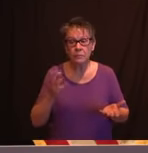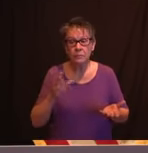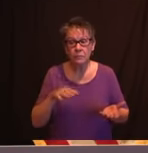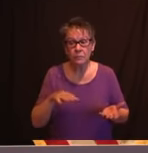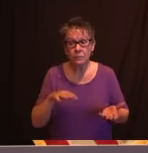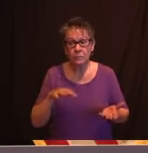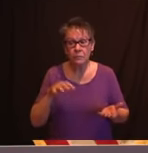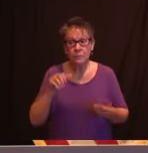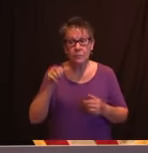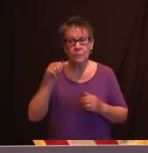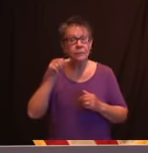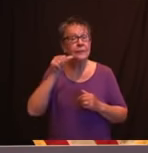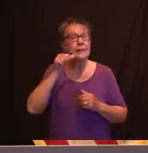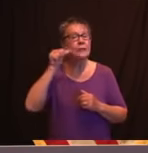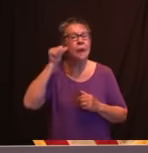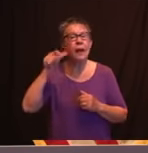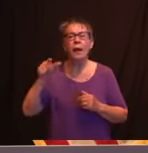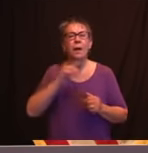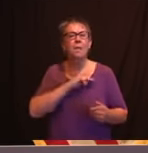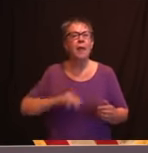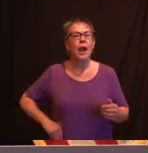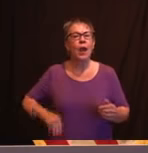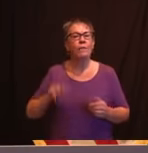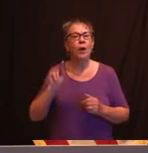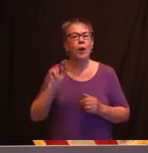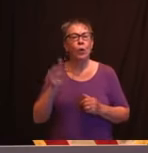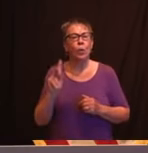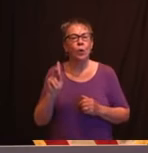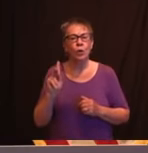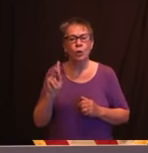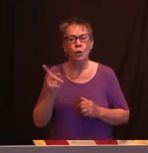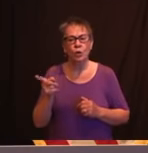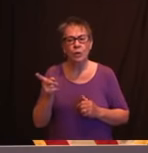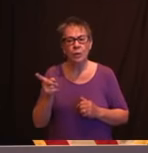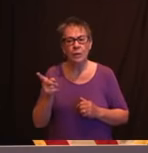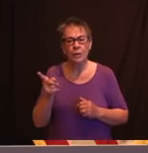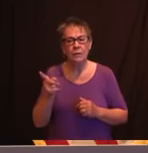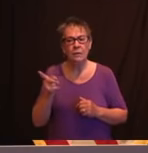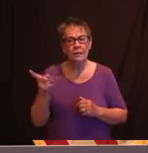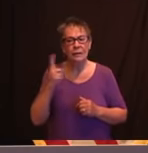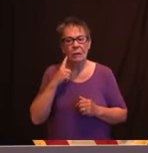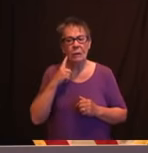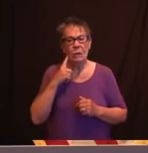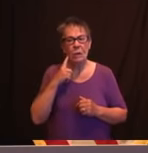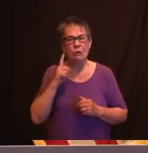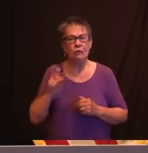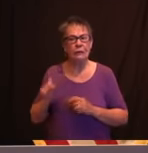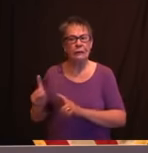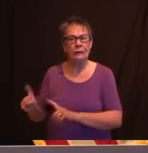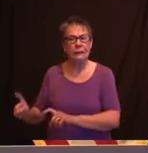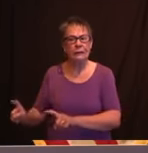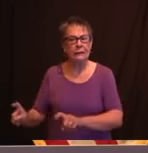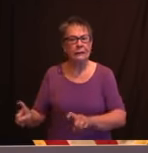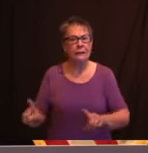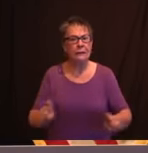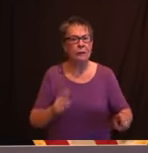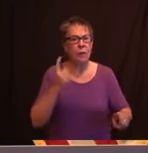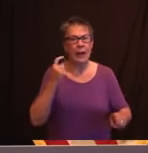night in Newark should get tested, and I endorse what he said. I think if you're in close proximity,